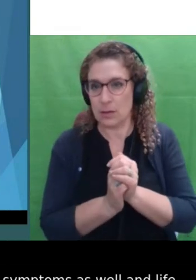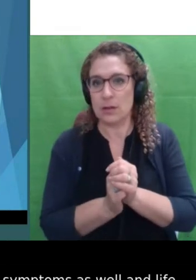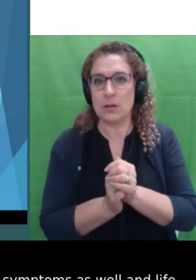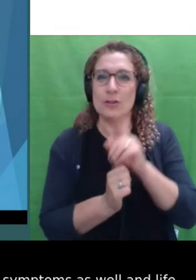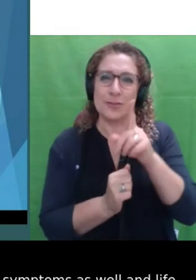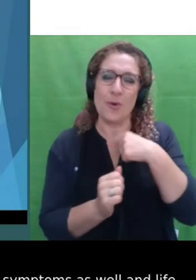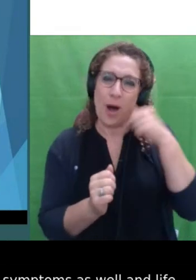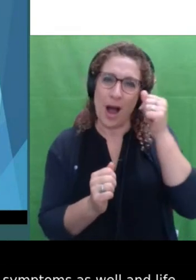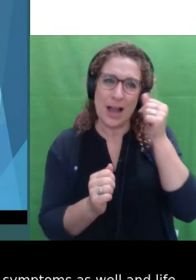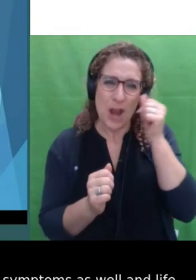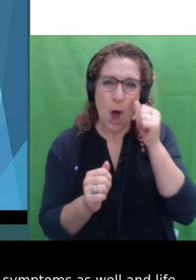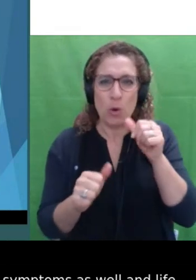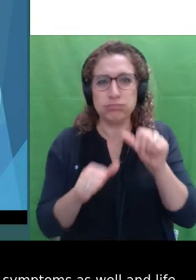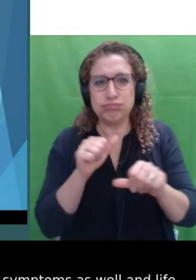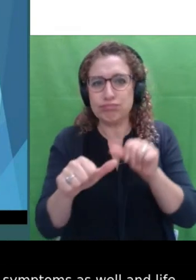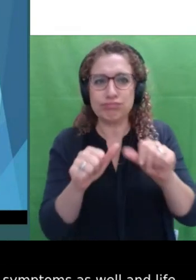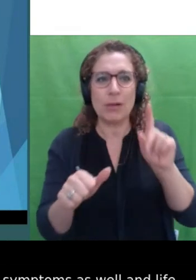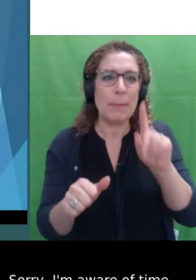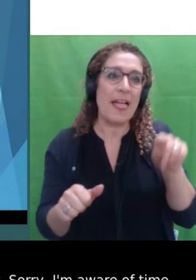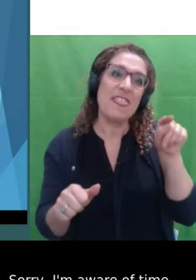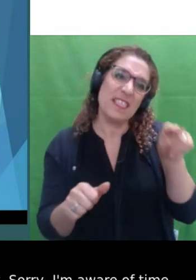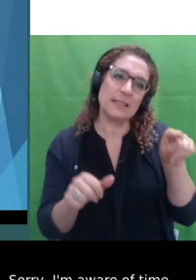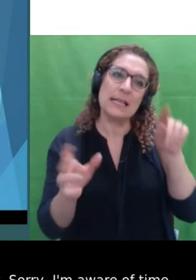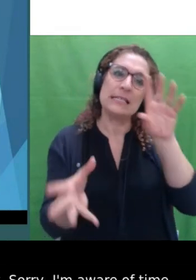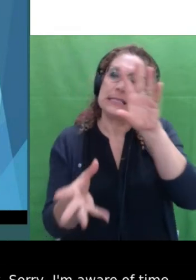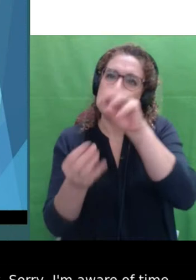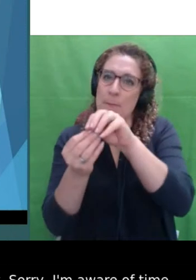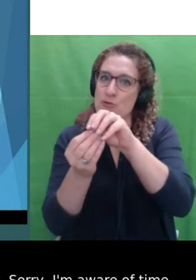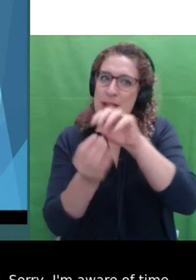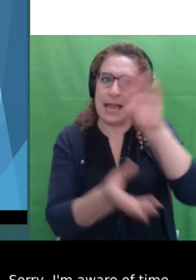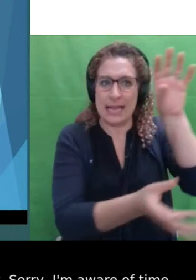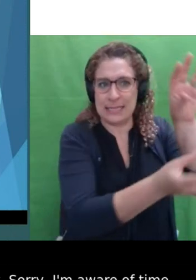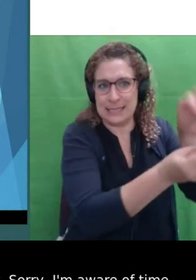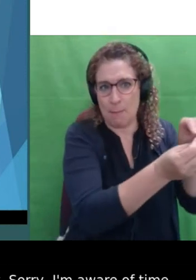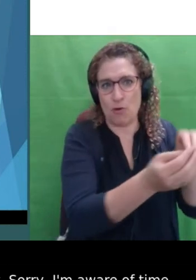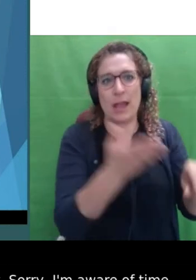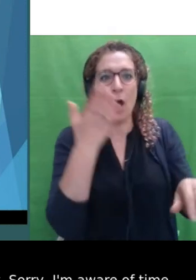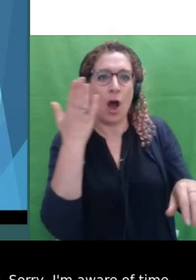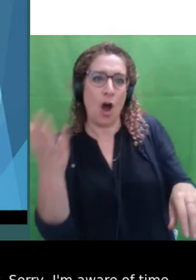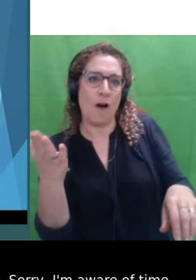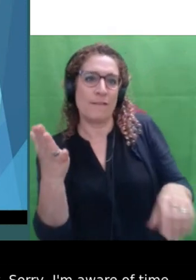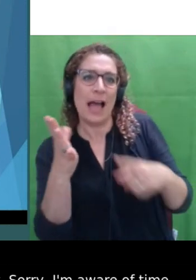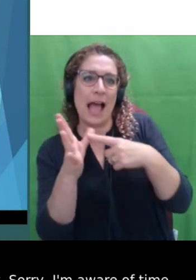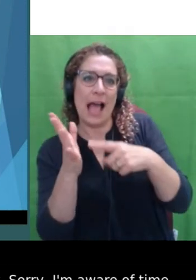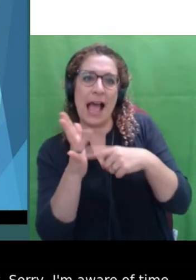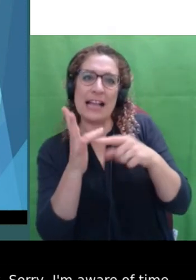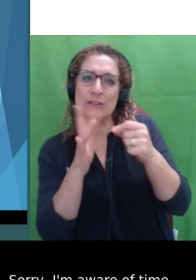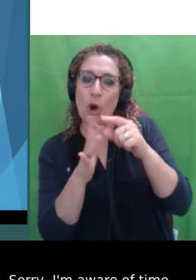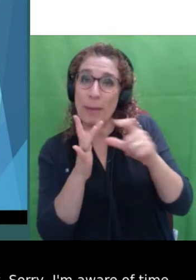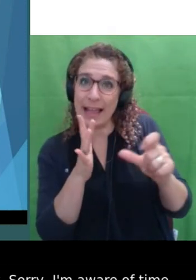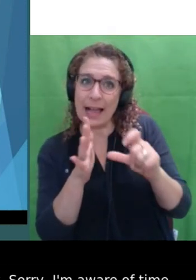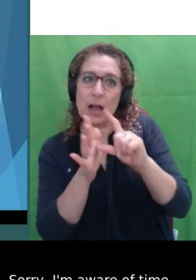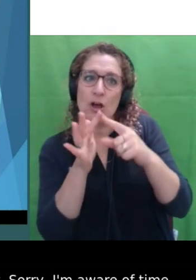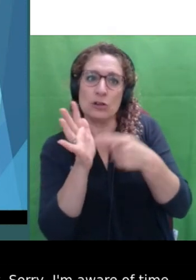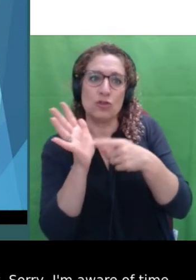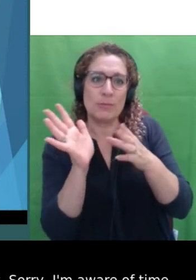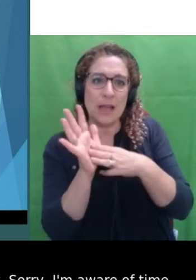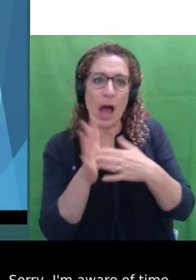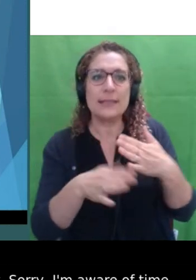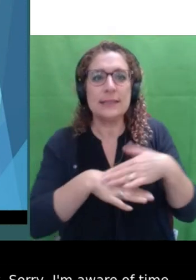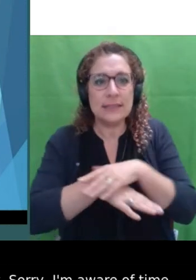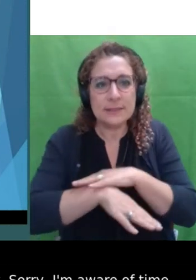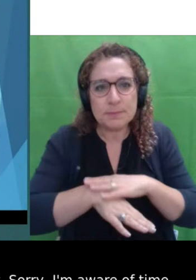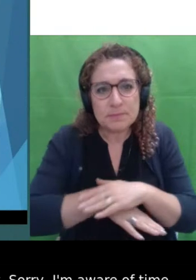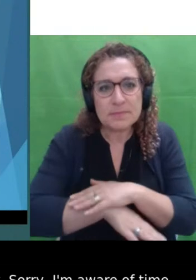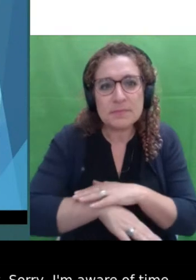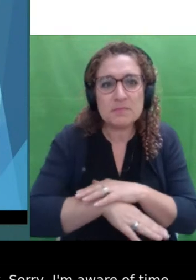the summary um so for um atopic dermatitis emollients steroids um if thinking infection